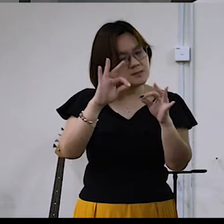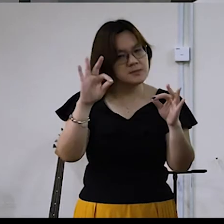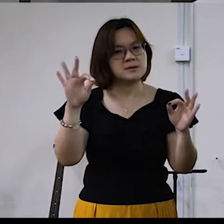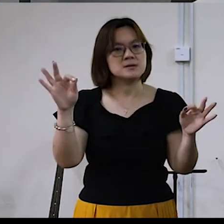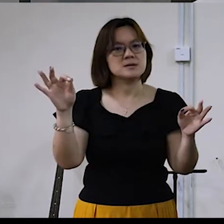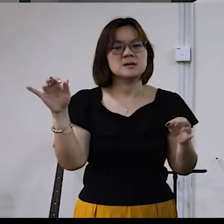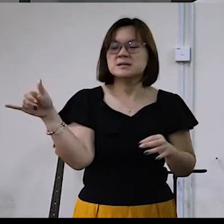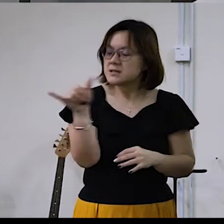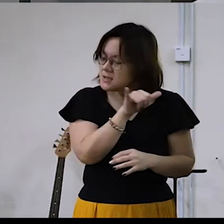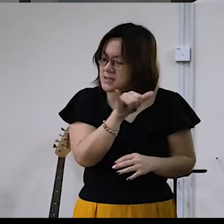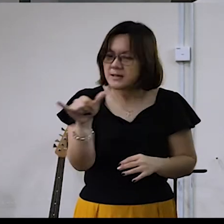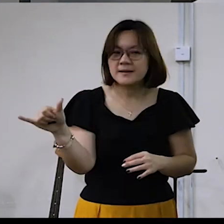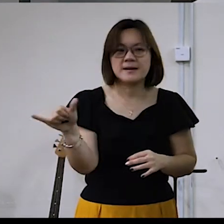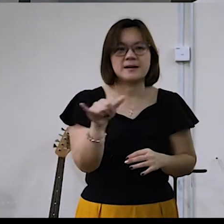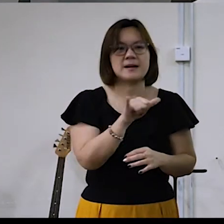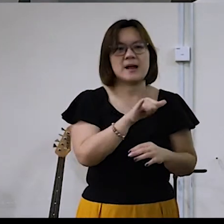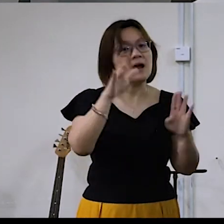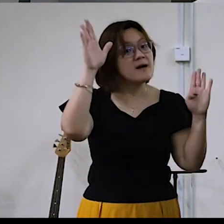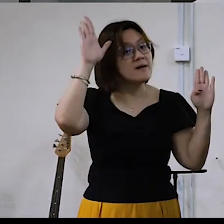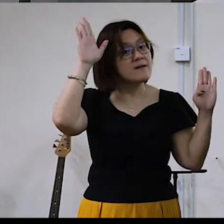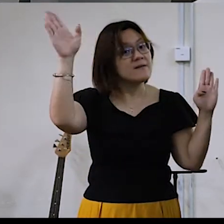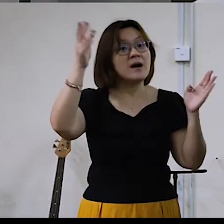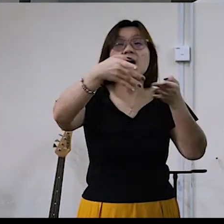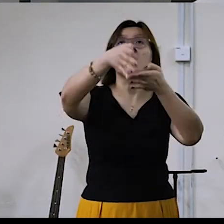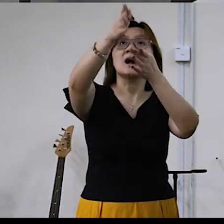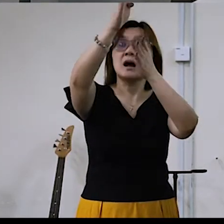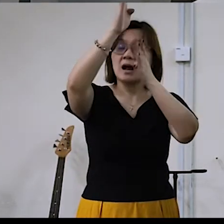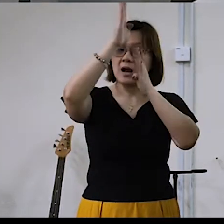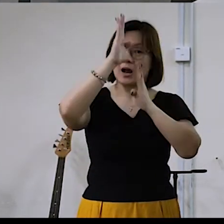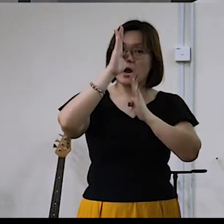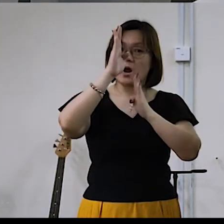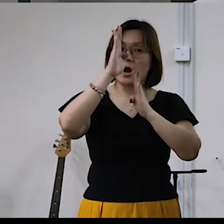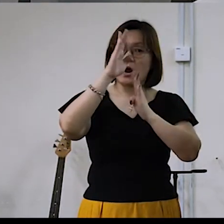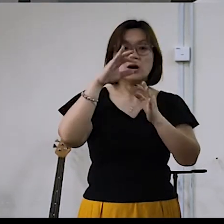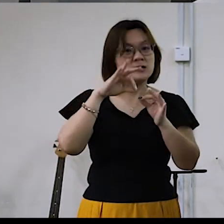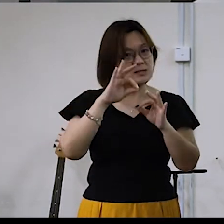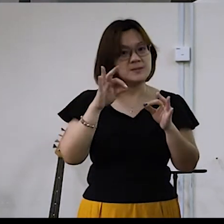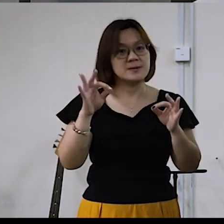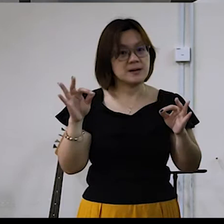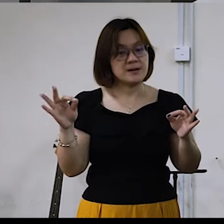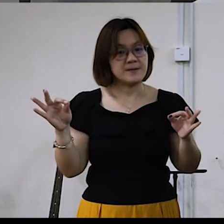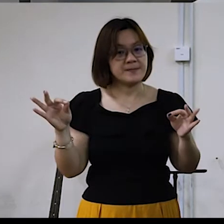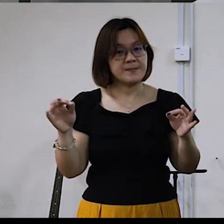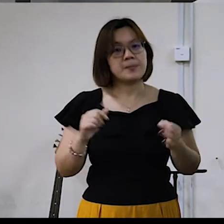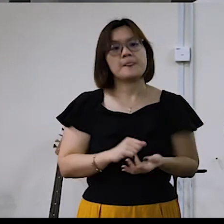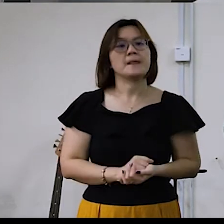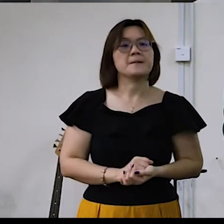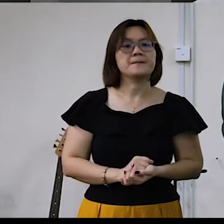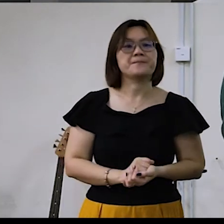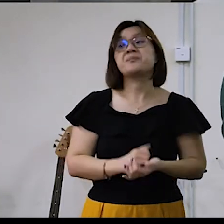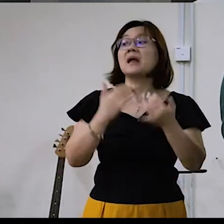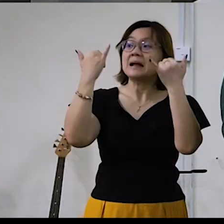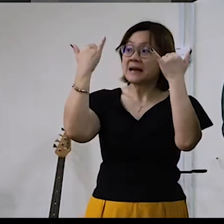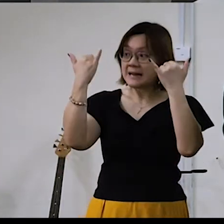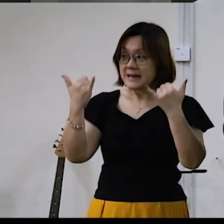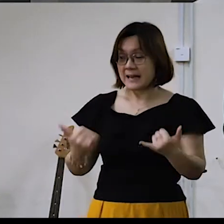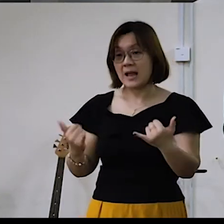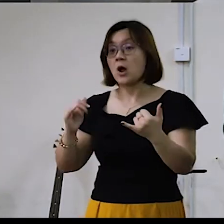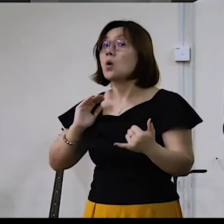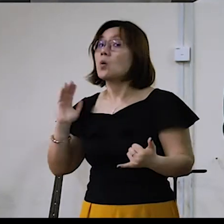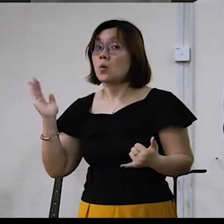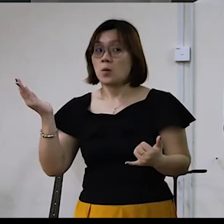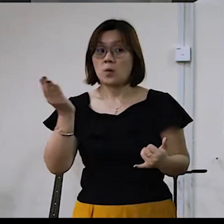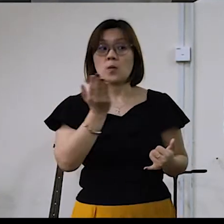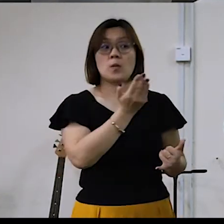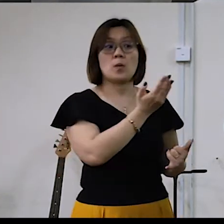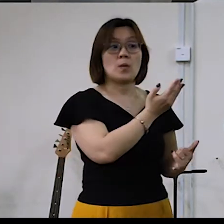we are still in the 40 days of Lent season. Are you aware that you are in the Lent season? One or